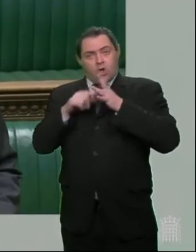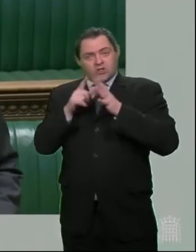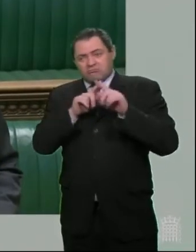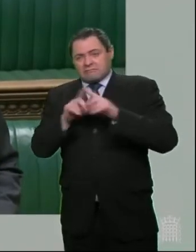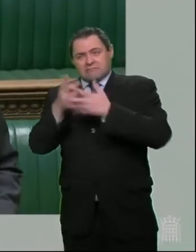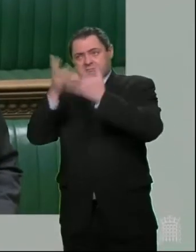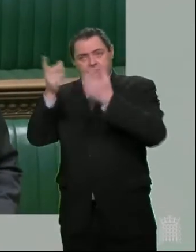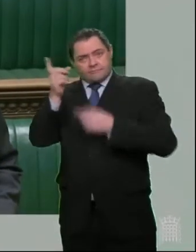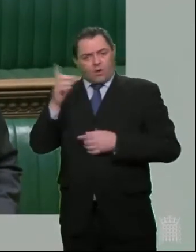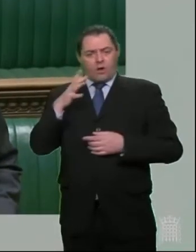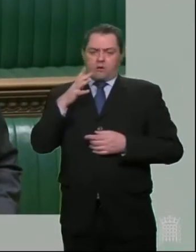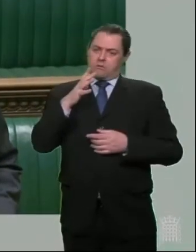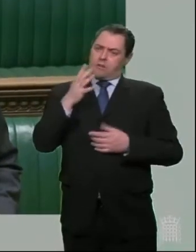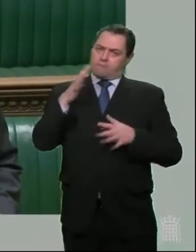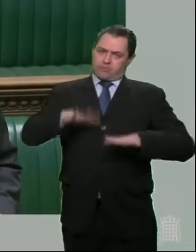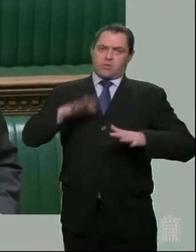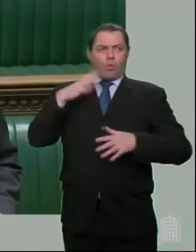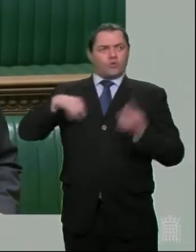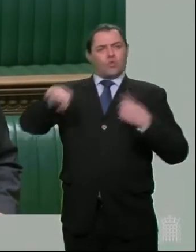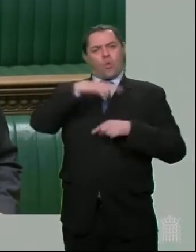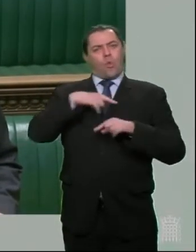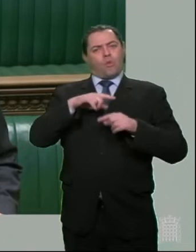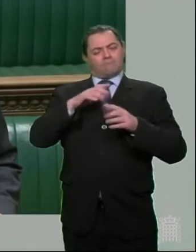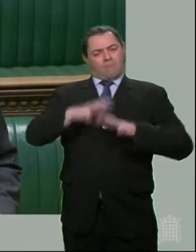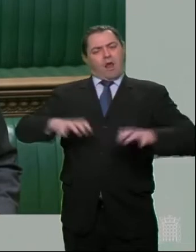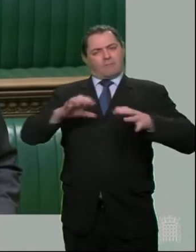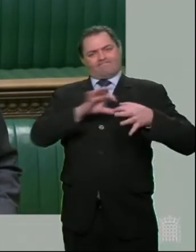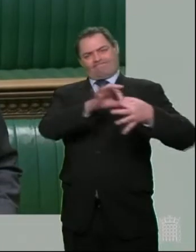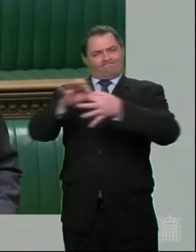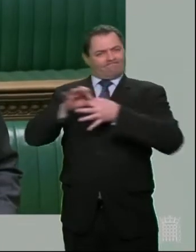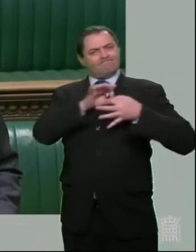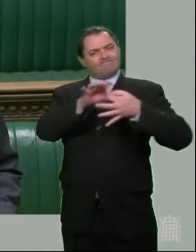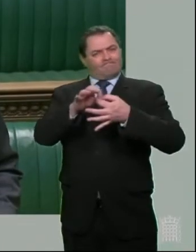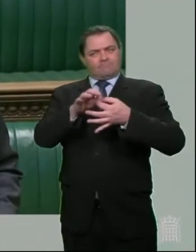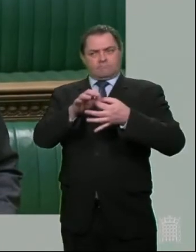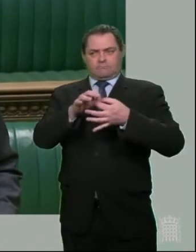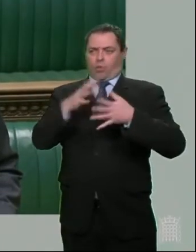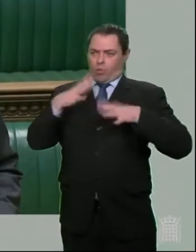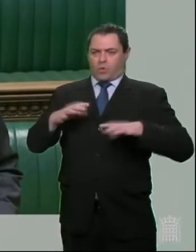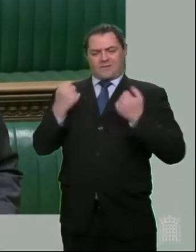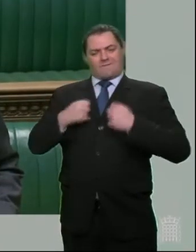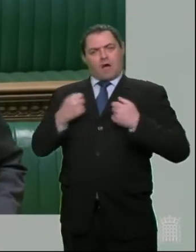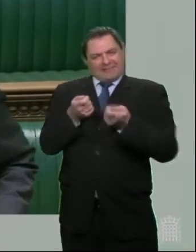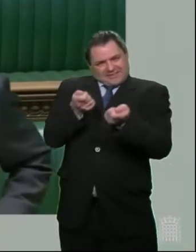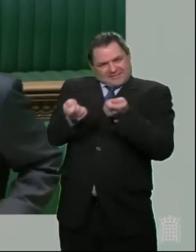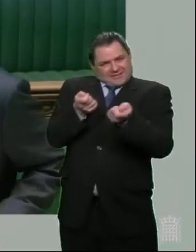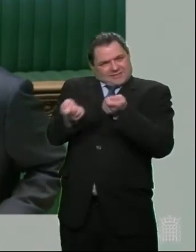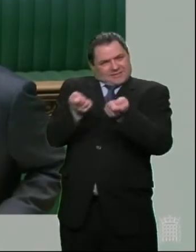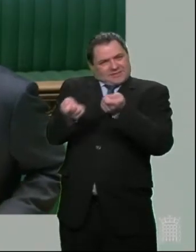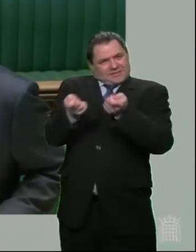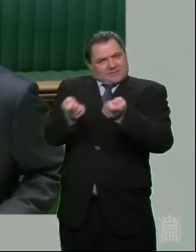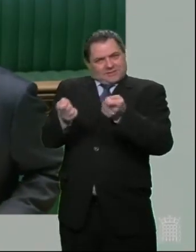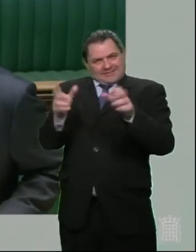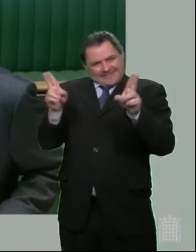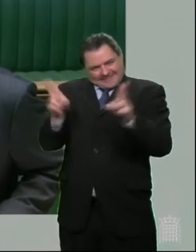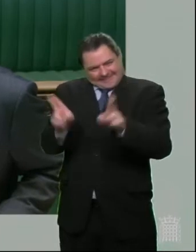and as politicians, and to work to keep the virus under control, Mr. Speaker, as we are, and to